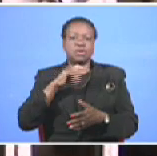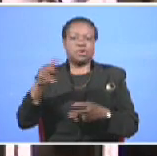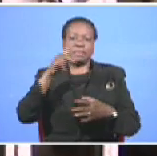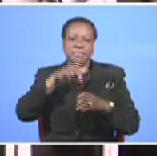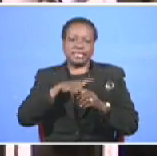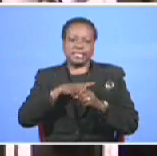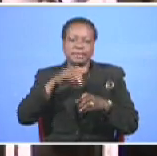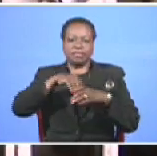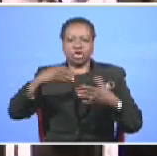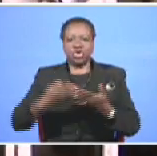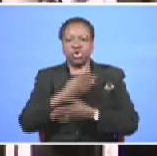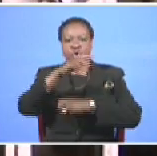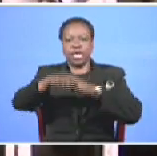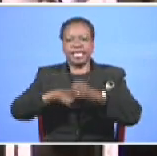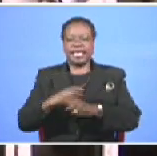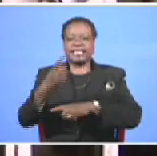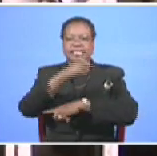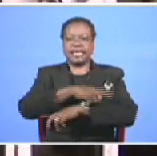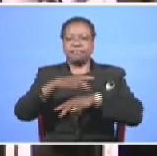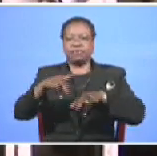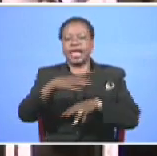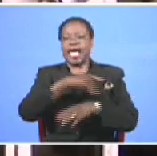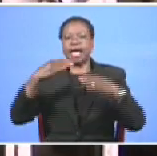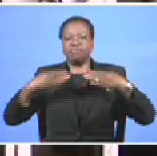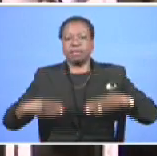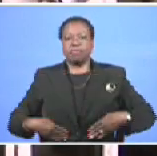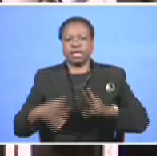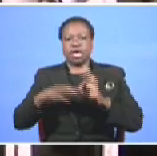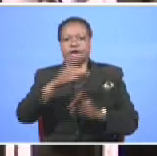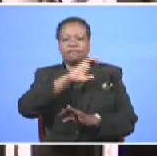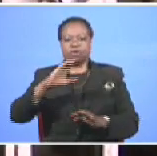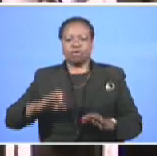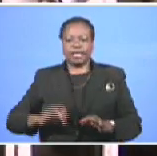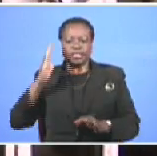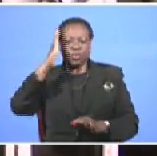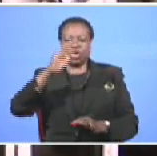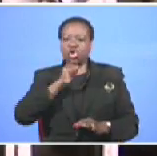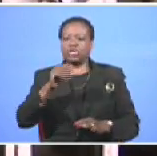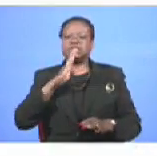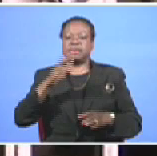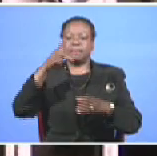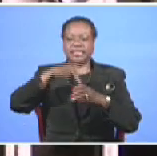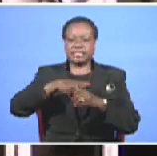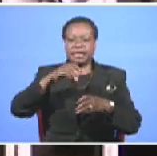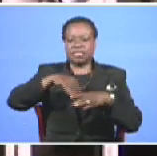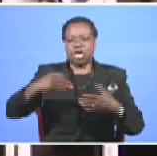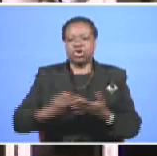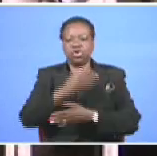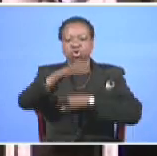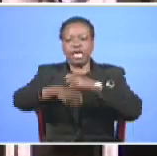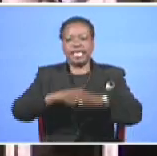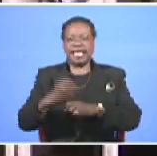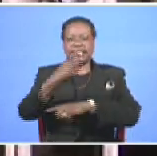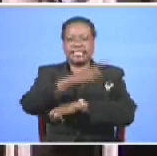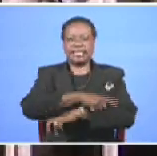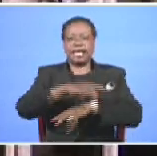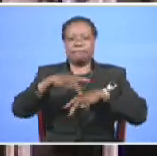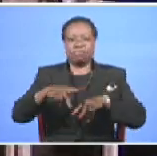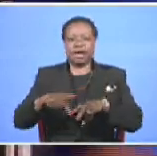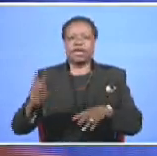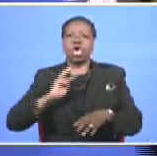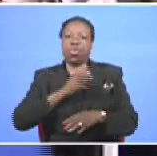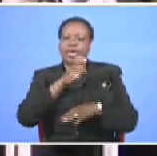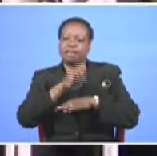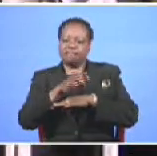parade, as well as the Body of Christ. They will not be participating in the New Year's Day parade. We have just advised all of the